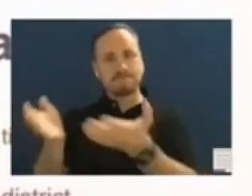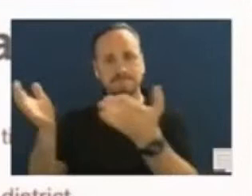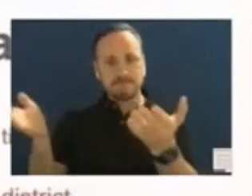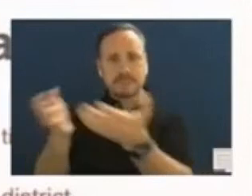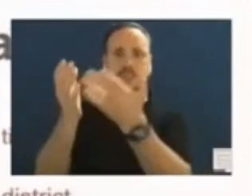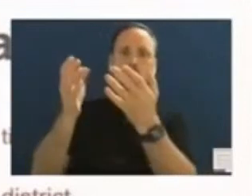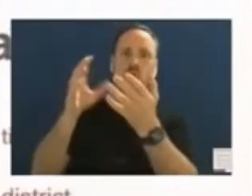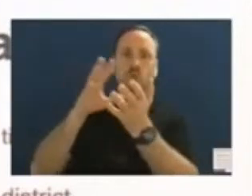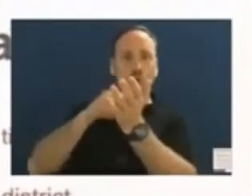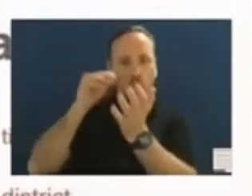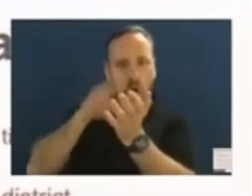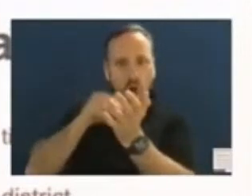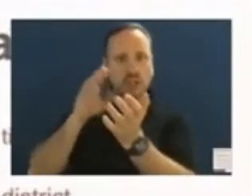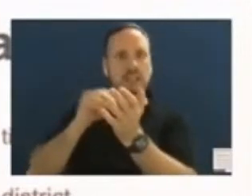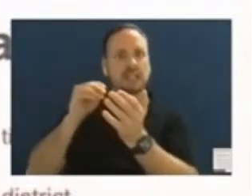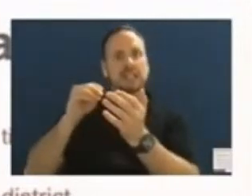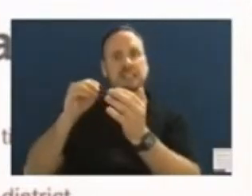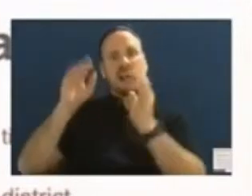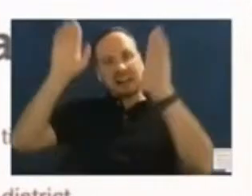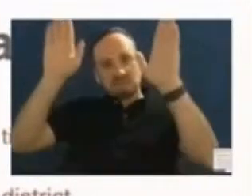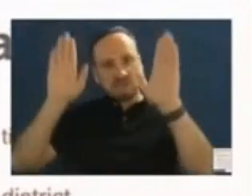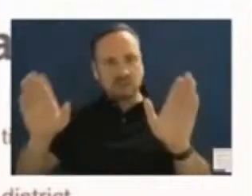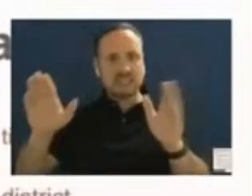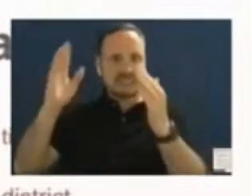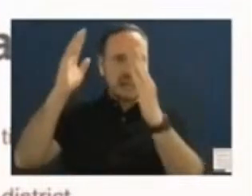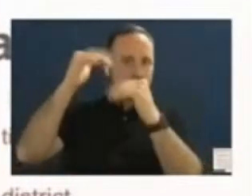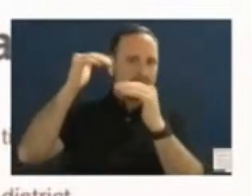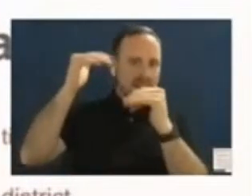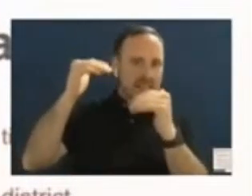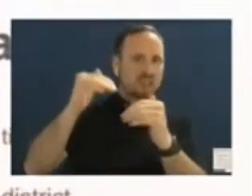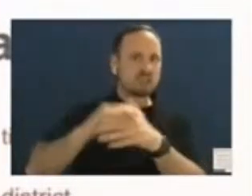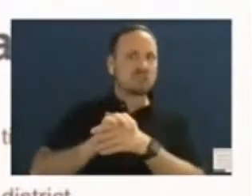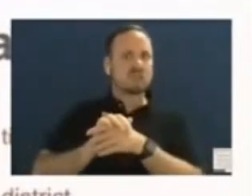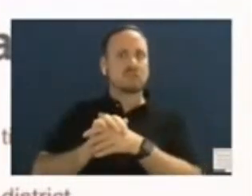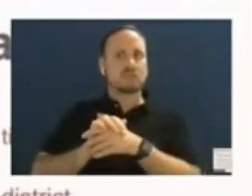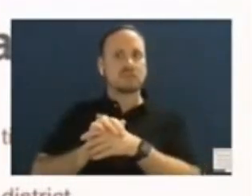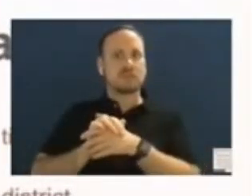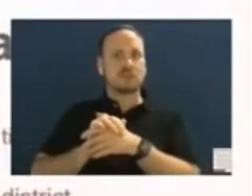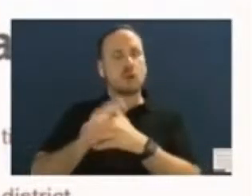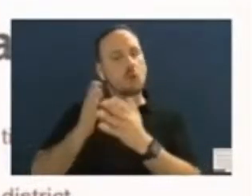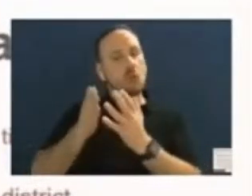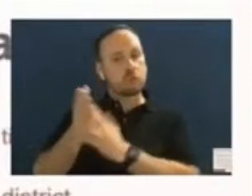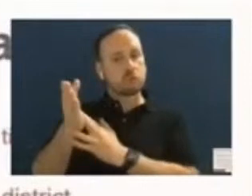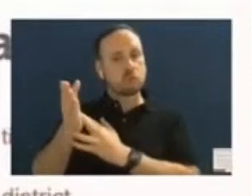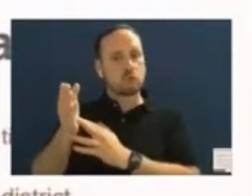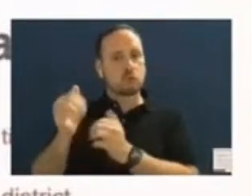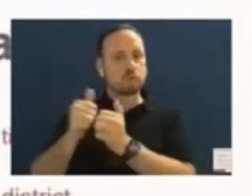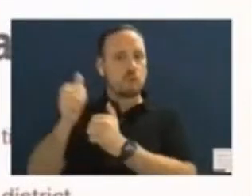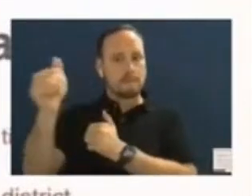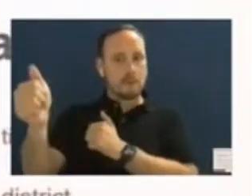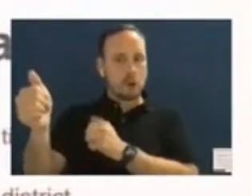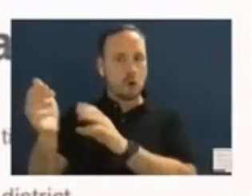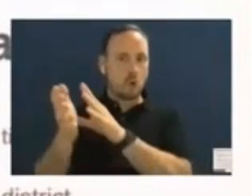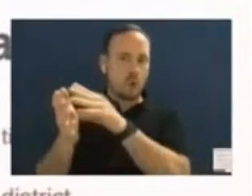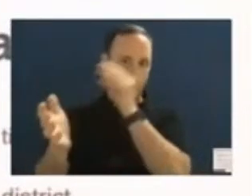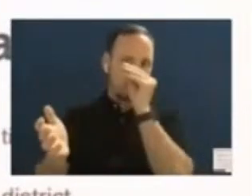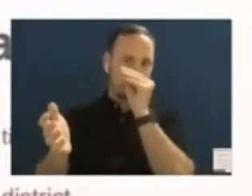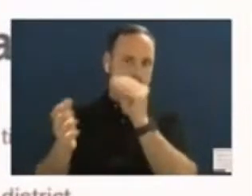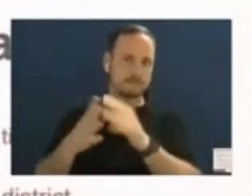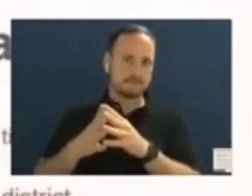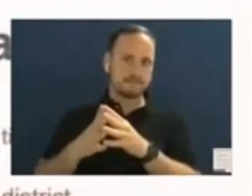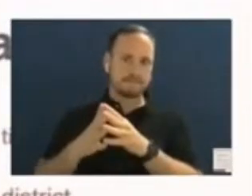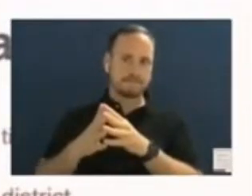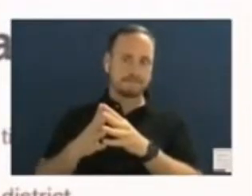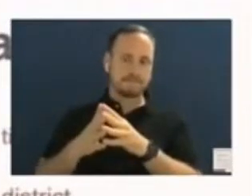the culture of excellence that this district has at its center through our remote learning experiences. And somehow, in some instances, how that